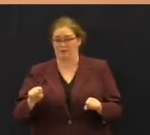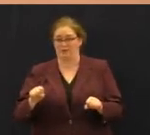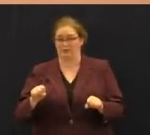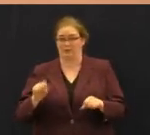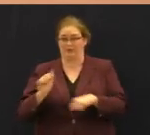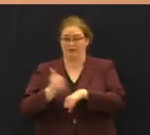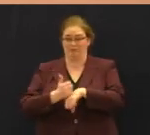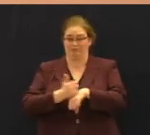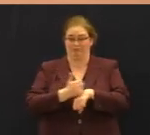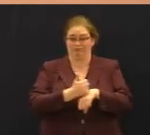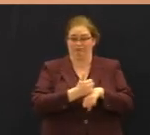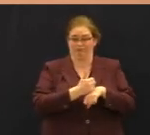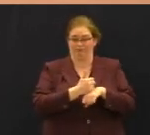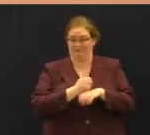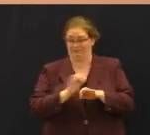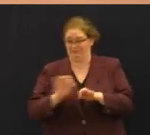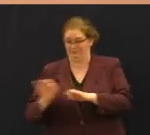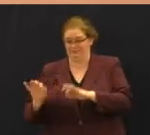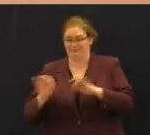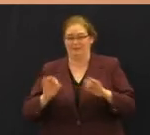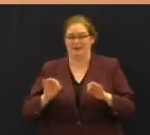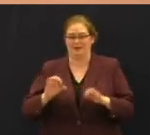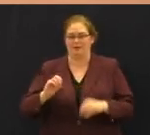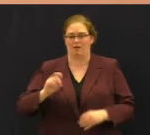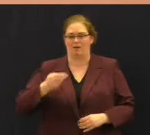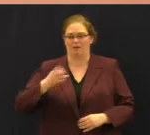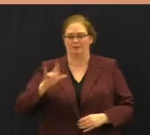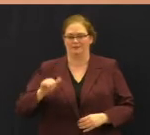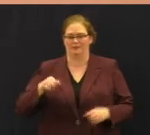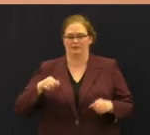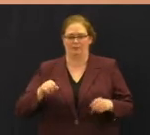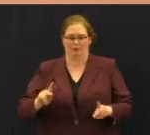together and get the occupancy permit.